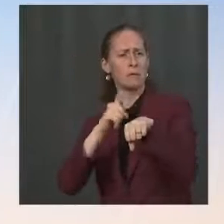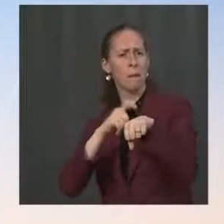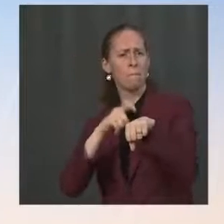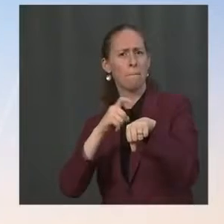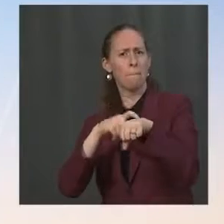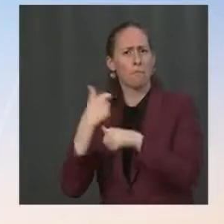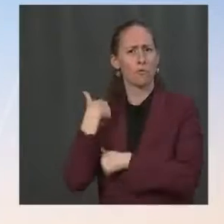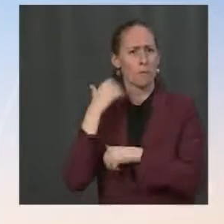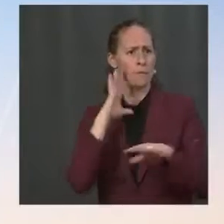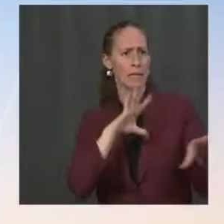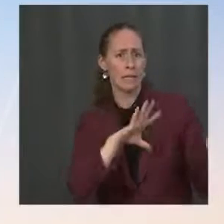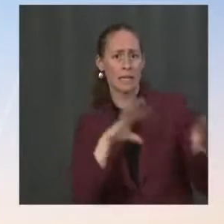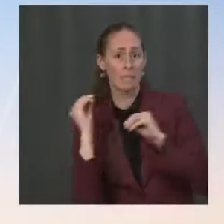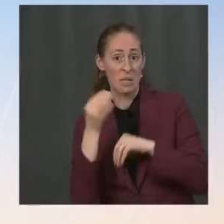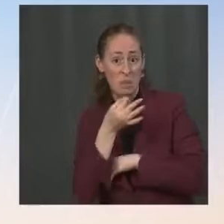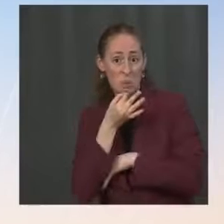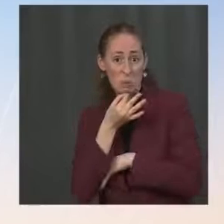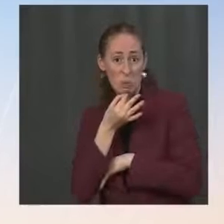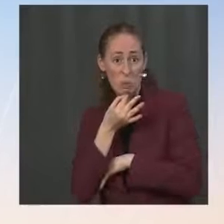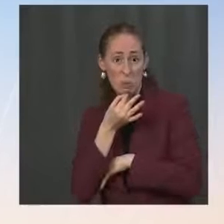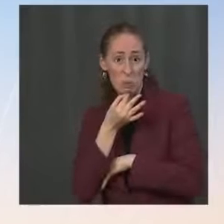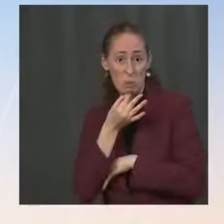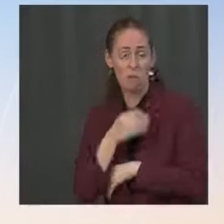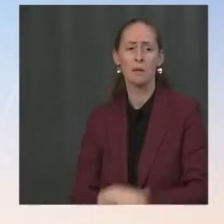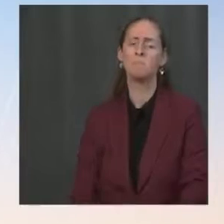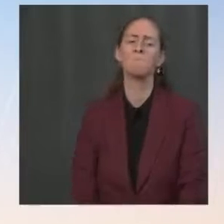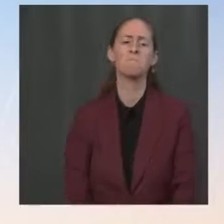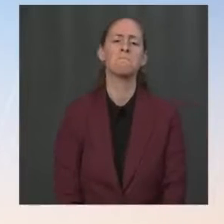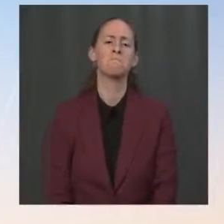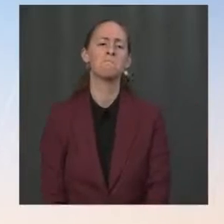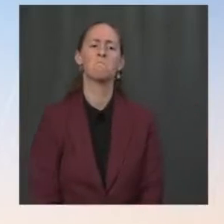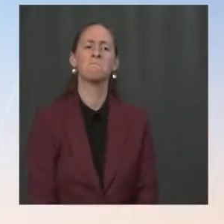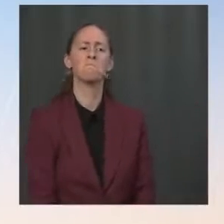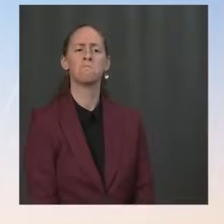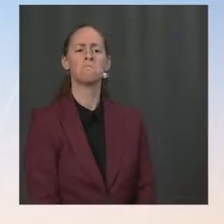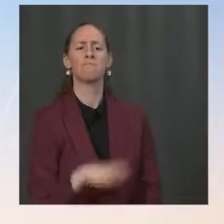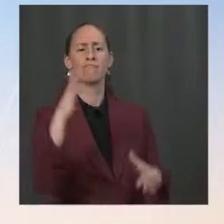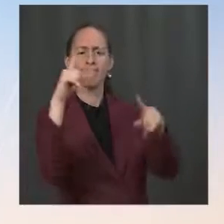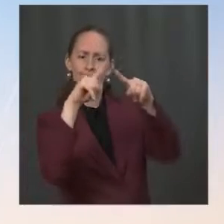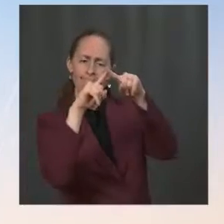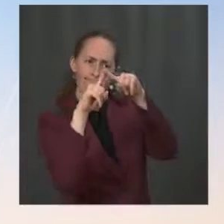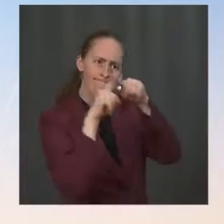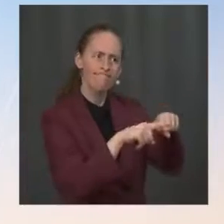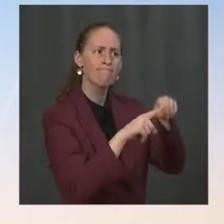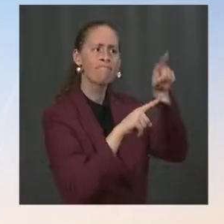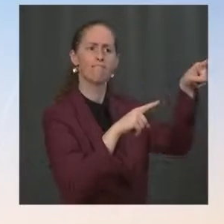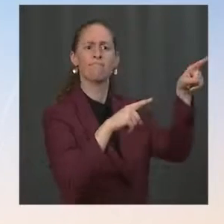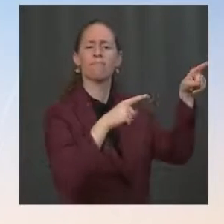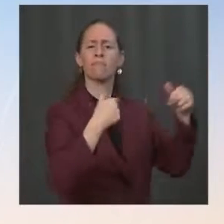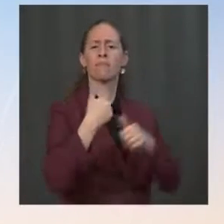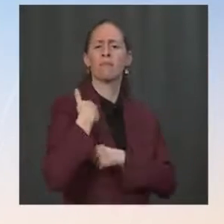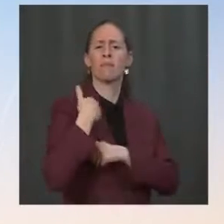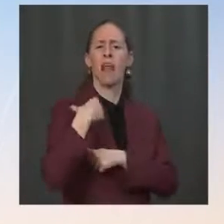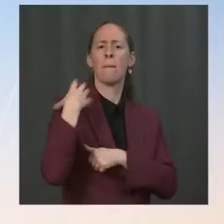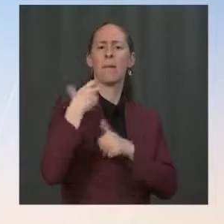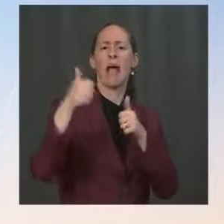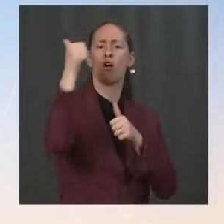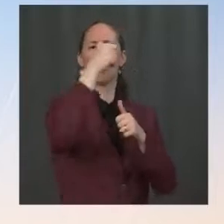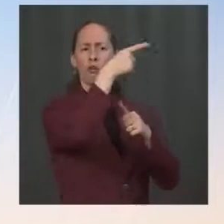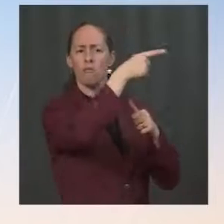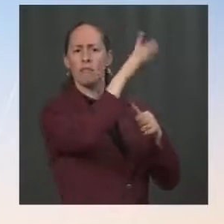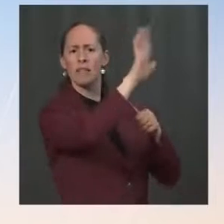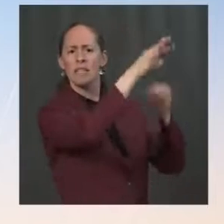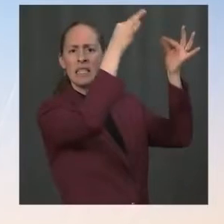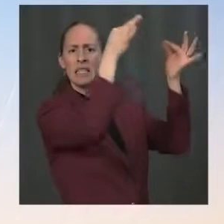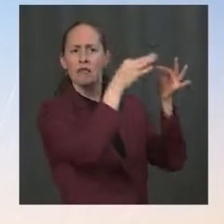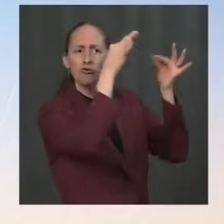No, and here's why. The president relies on the advice of his military commanders, and they continue to